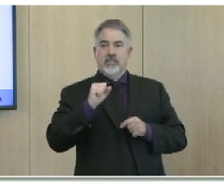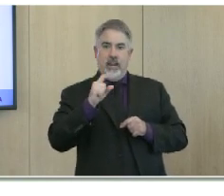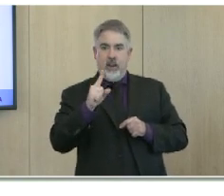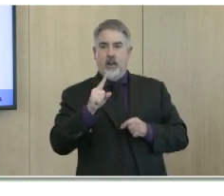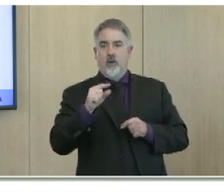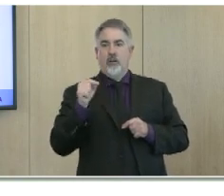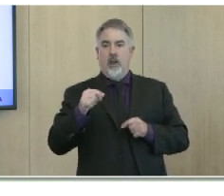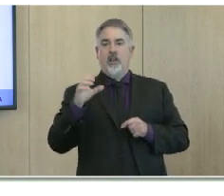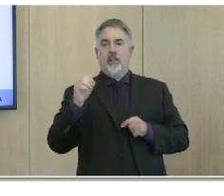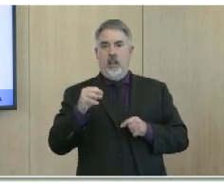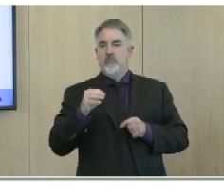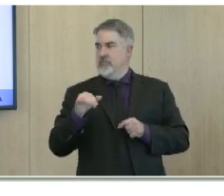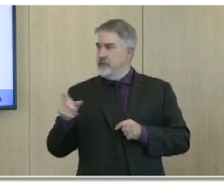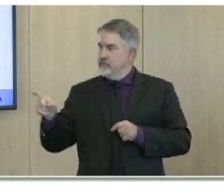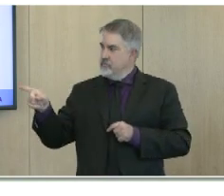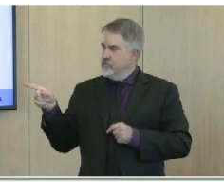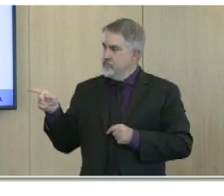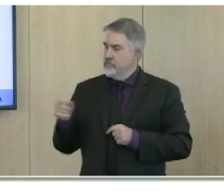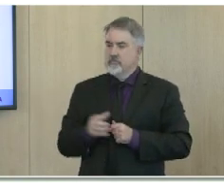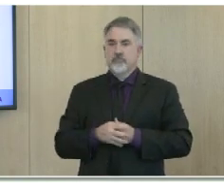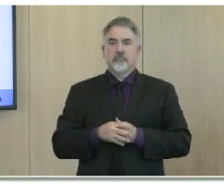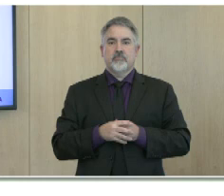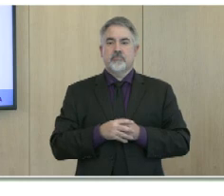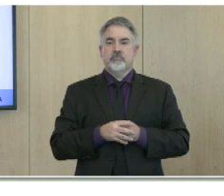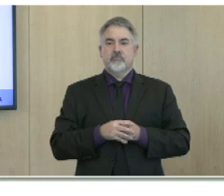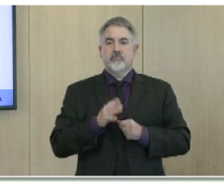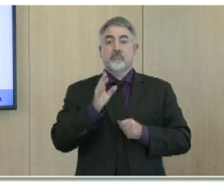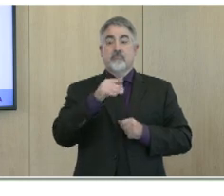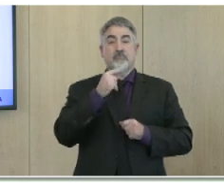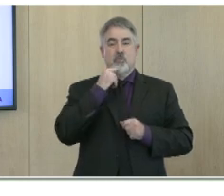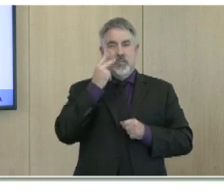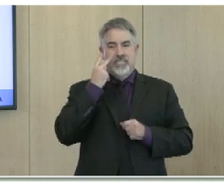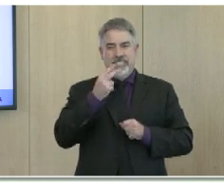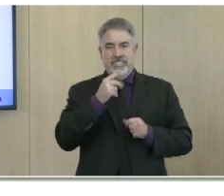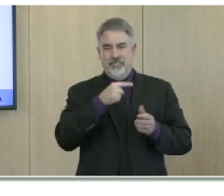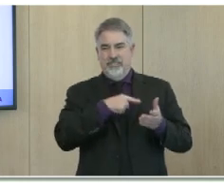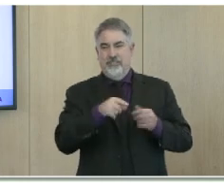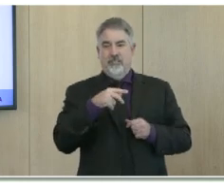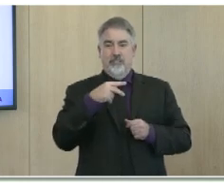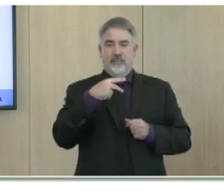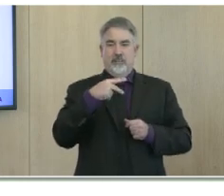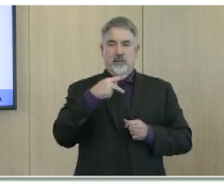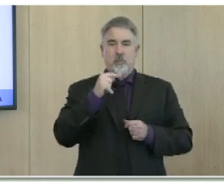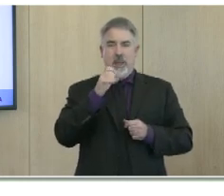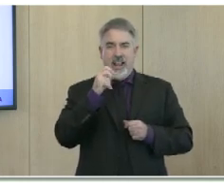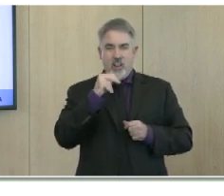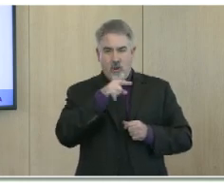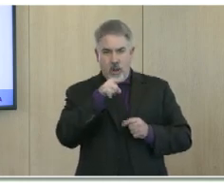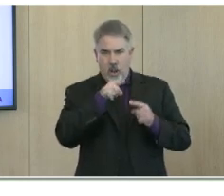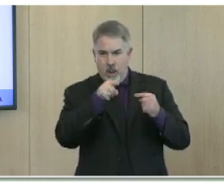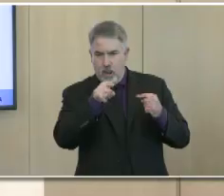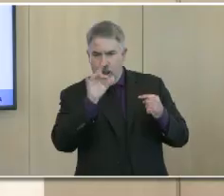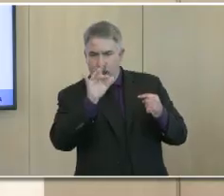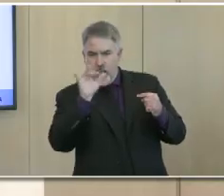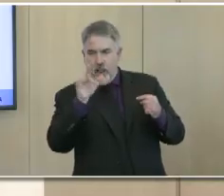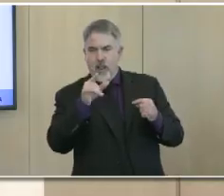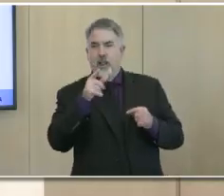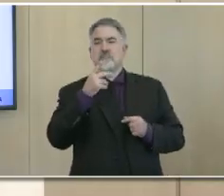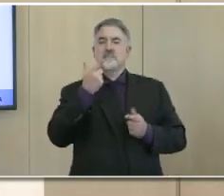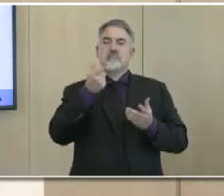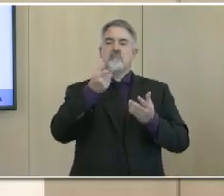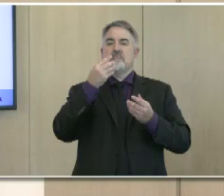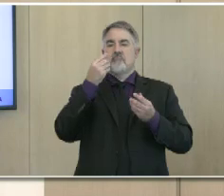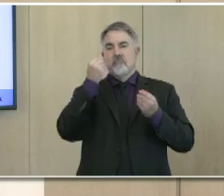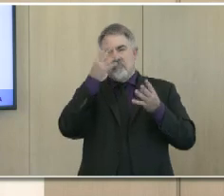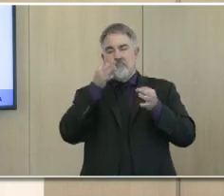coronavirus-sd.com, and there's a pattern that's right there that you can do one at your own home for your own protection.